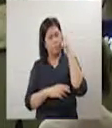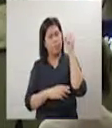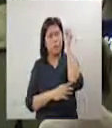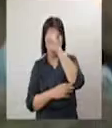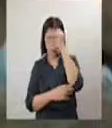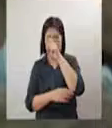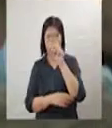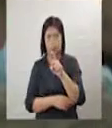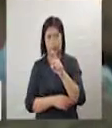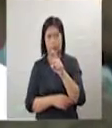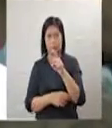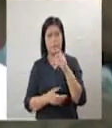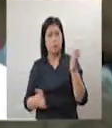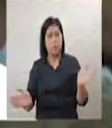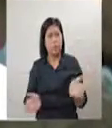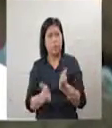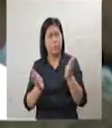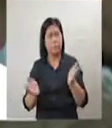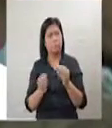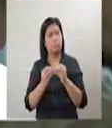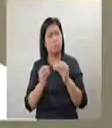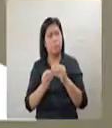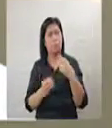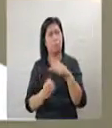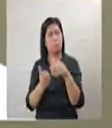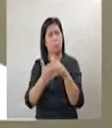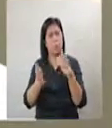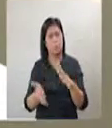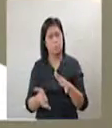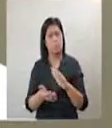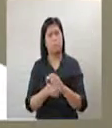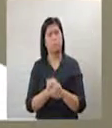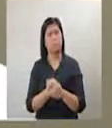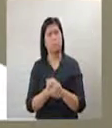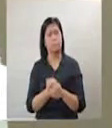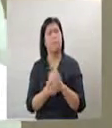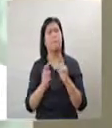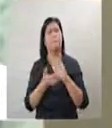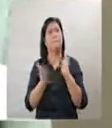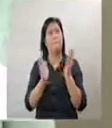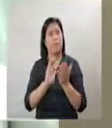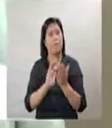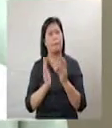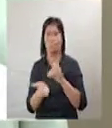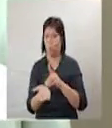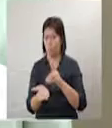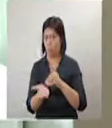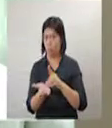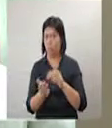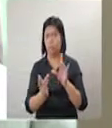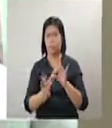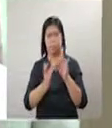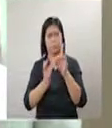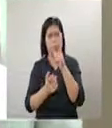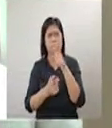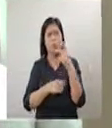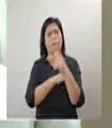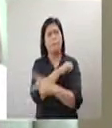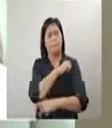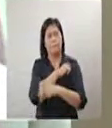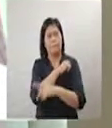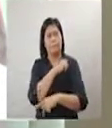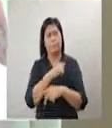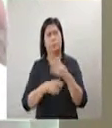students to become doctors, especially rural doctors. And in the end, we must pass the Freedom